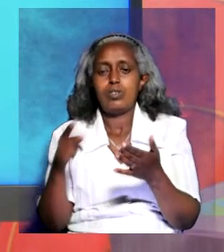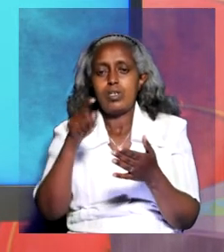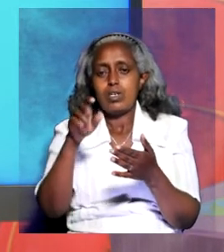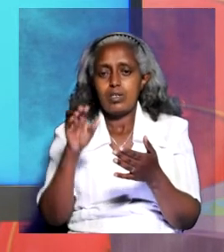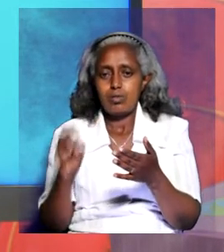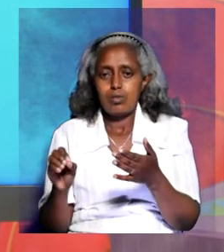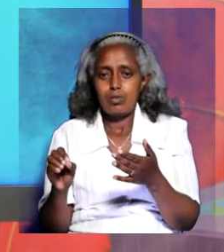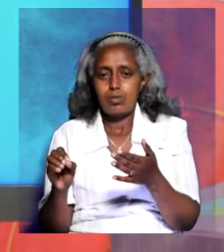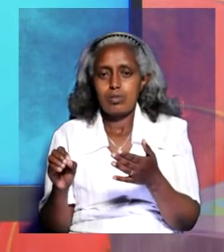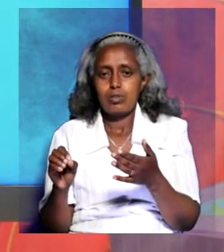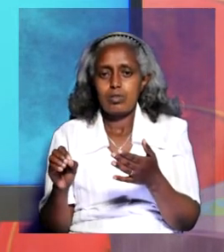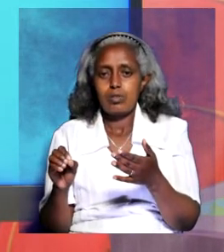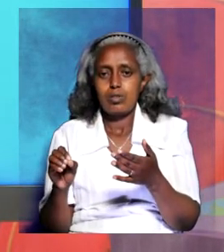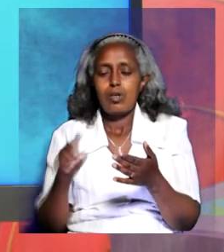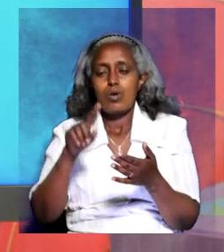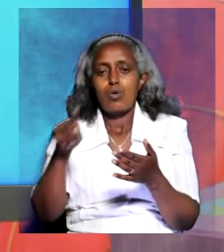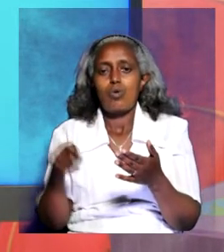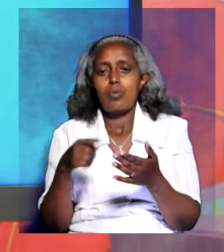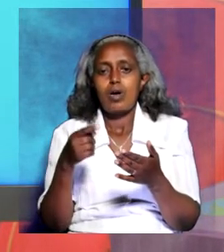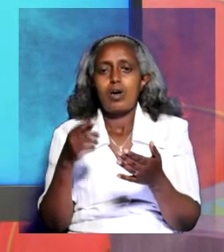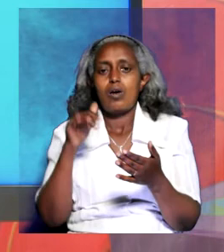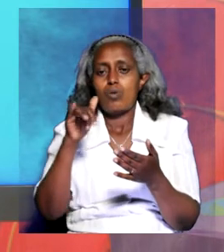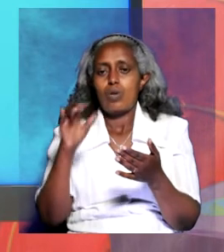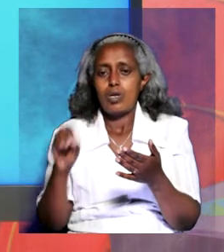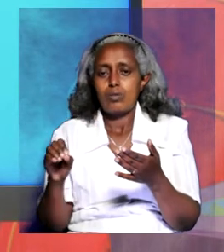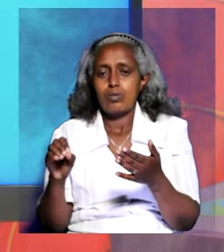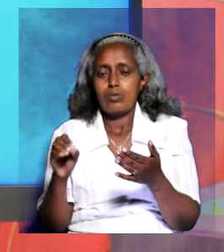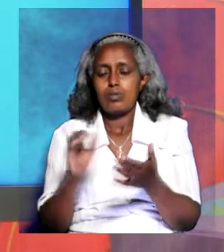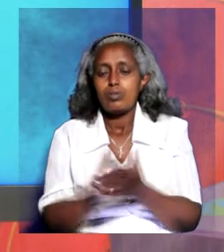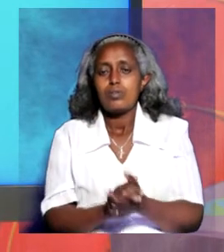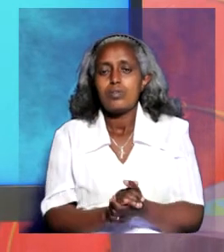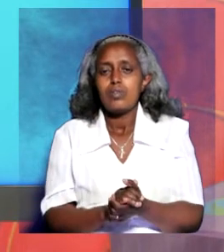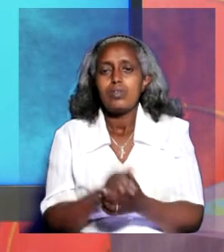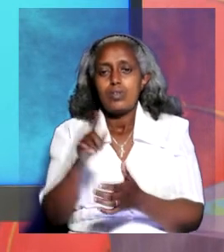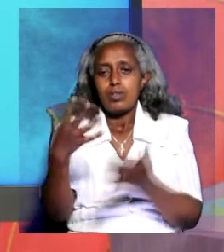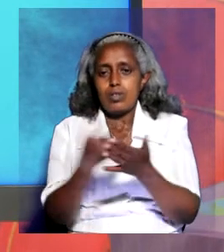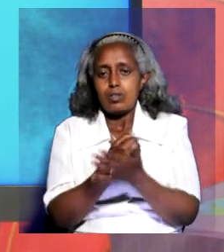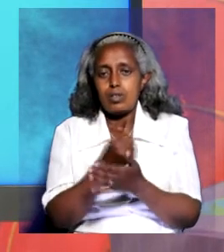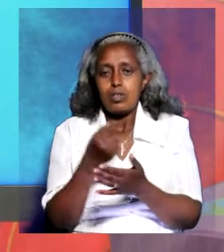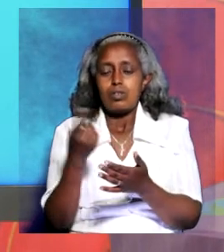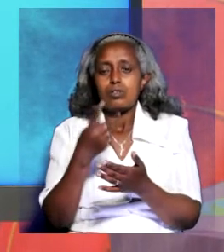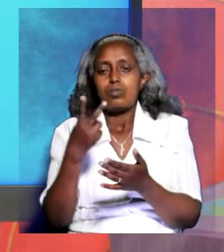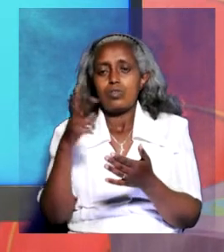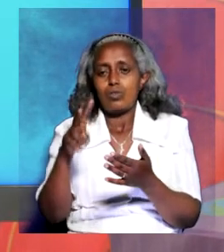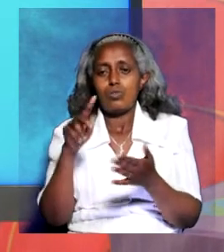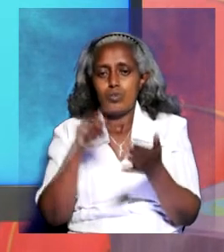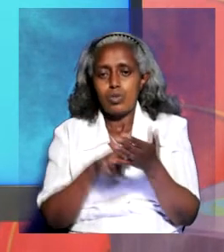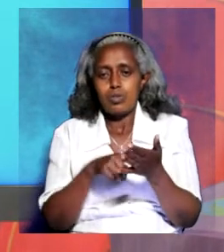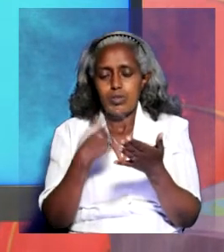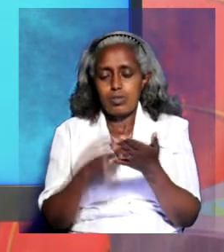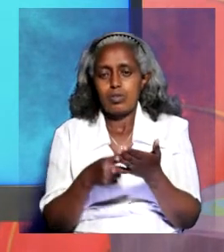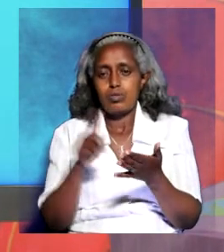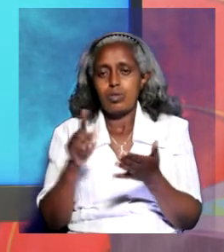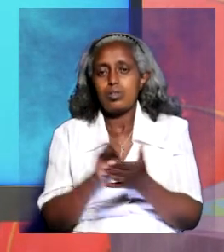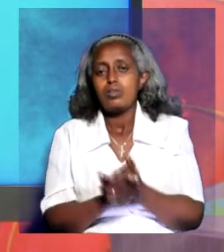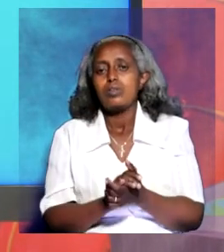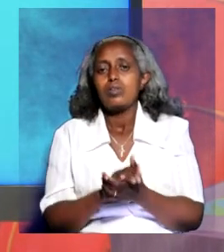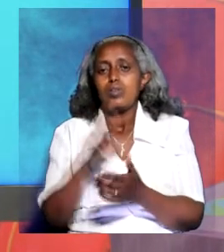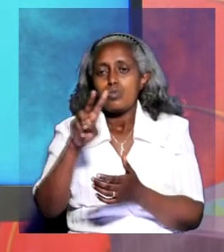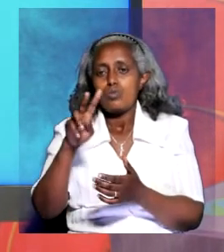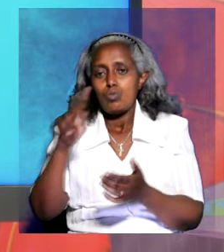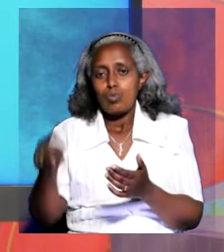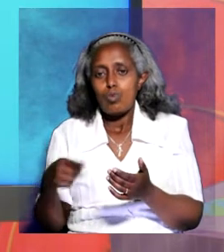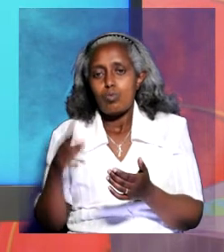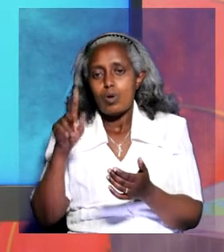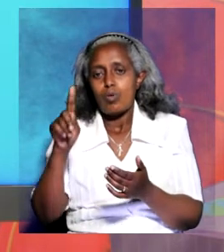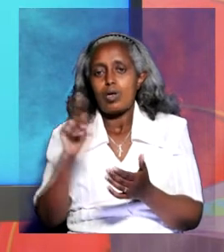naught, comma, y naught to be. You can take either of the two points. Let me use this one, 2, comma,